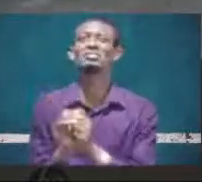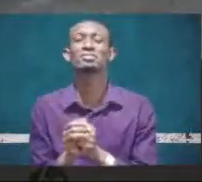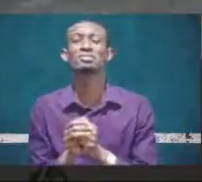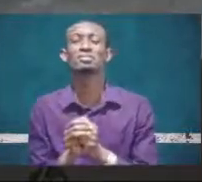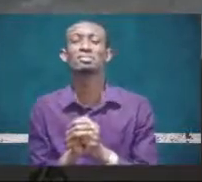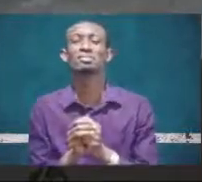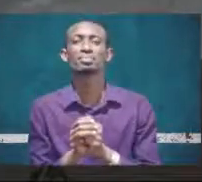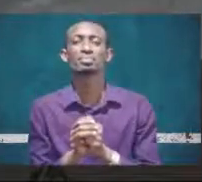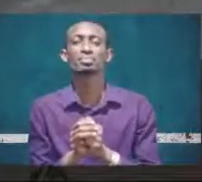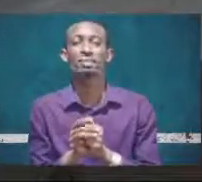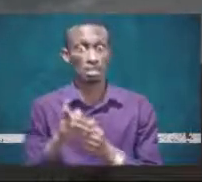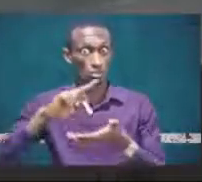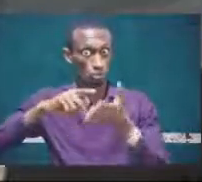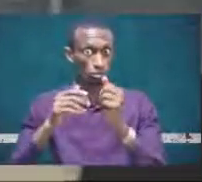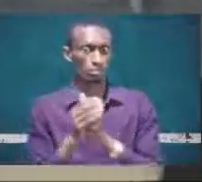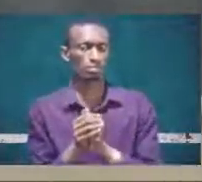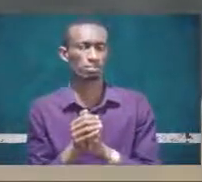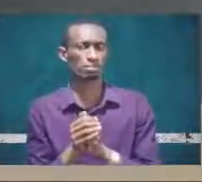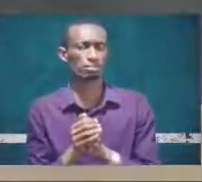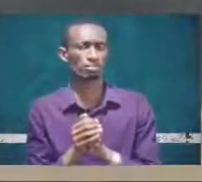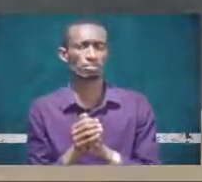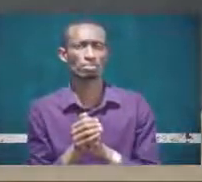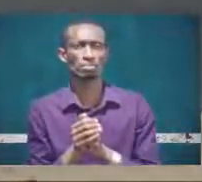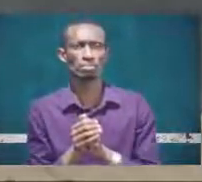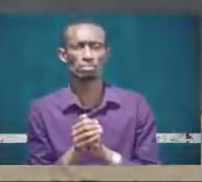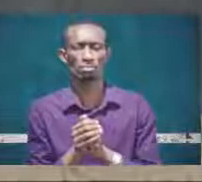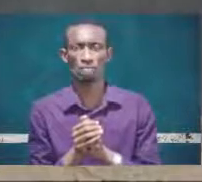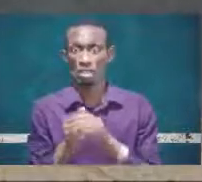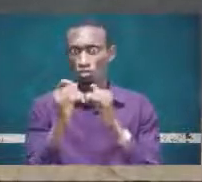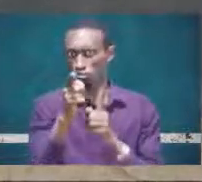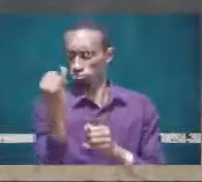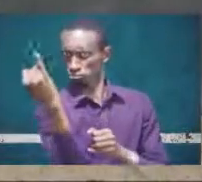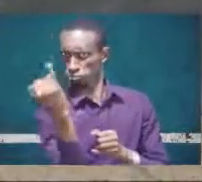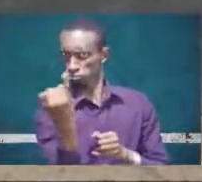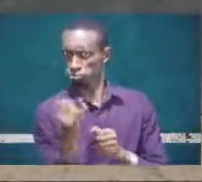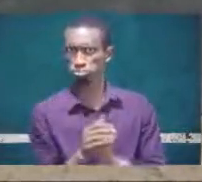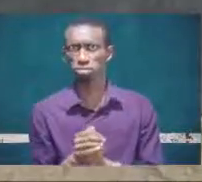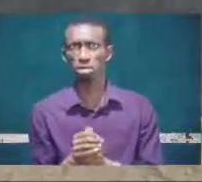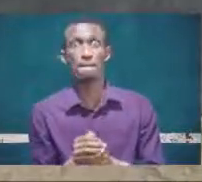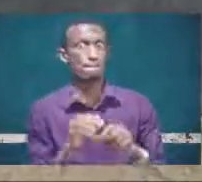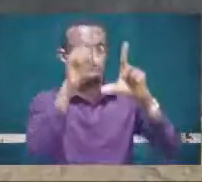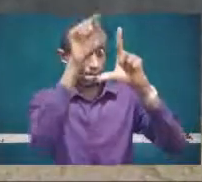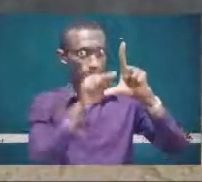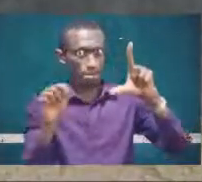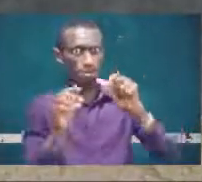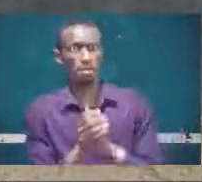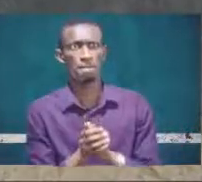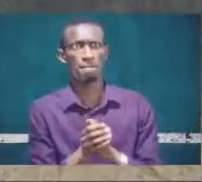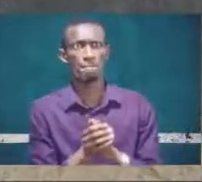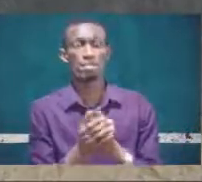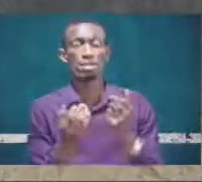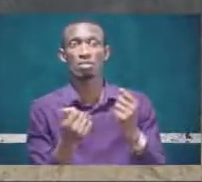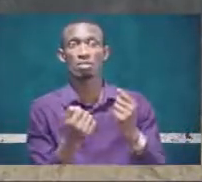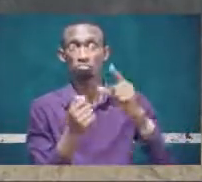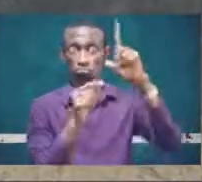be bought. So meaning that if you draw the curve, we shall have a positive slope.